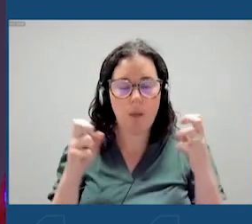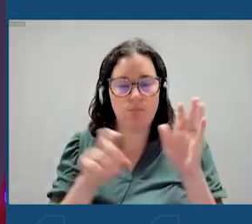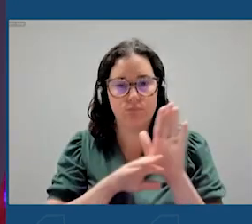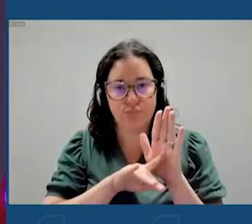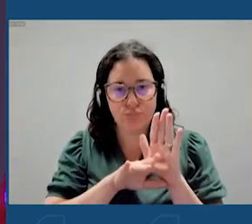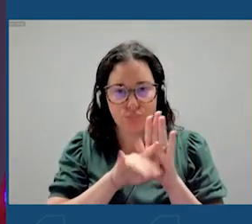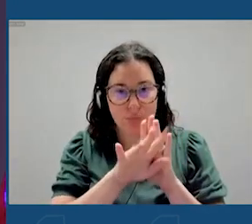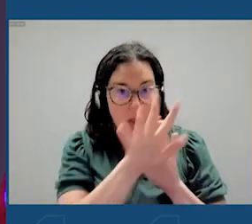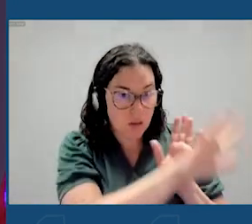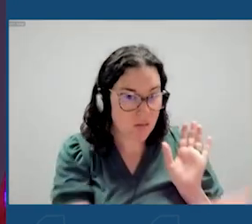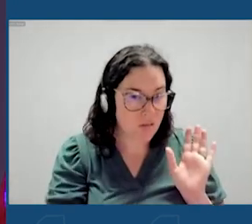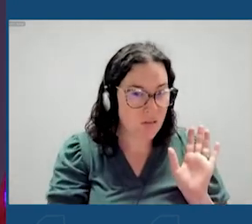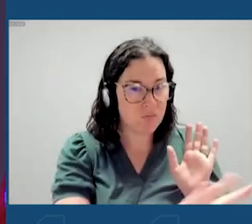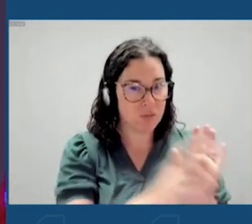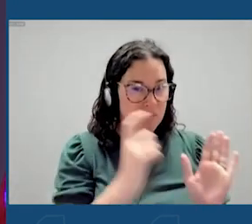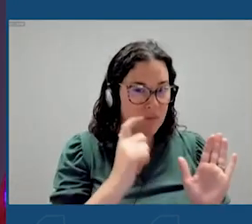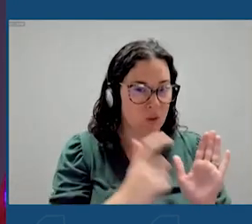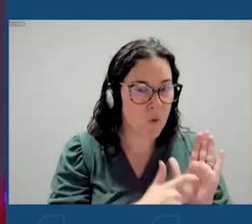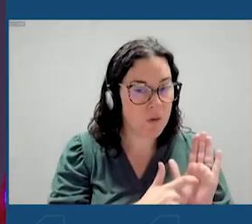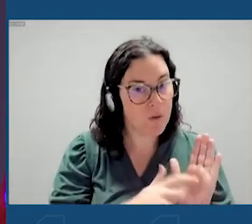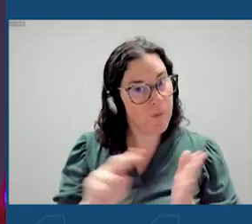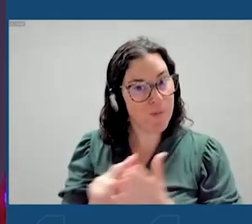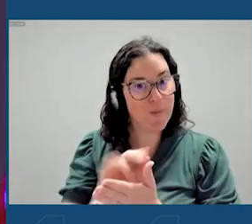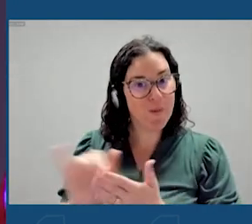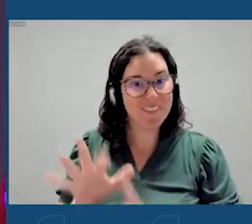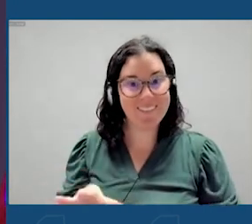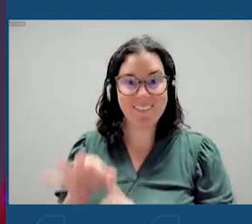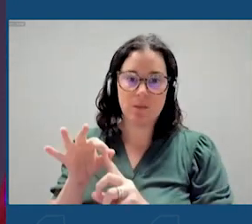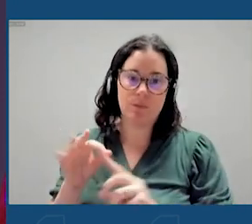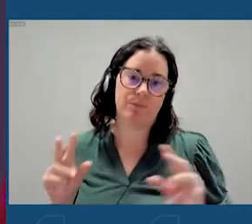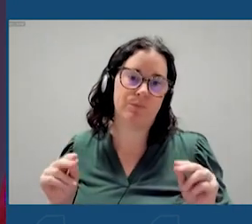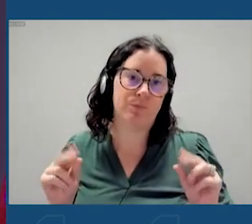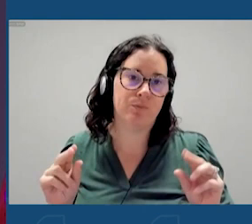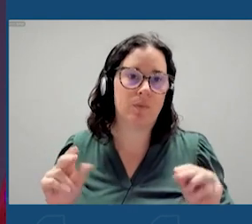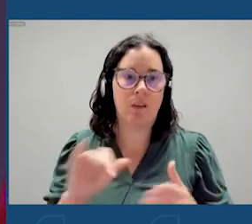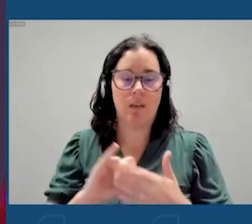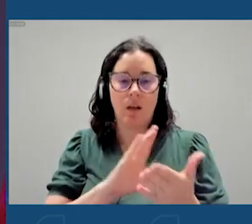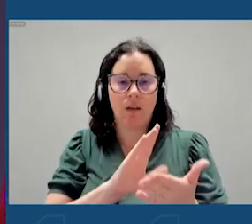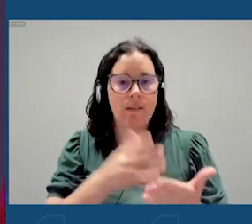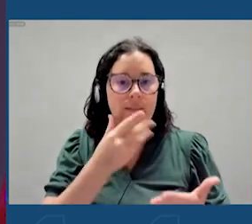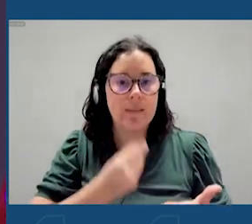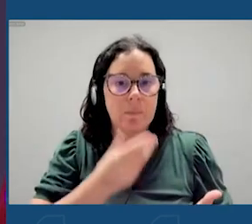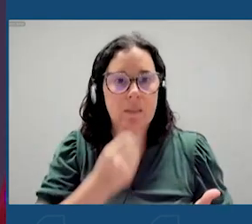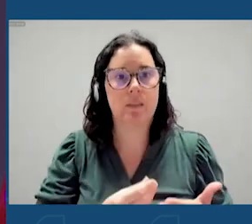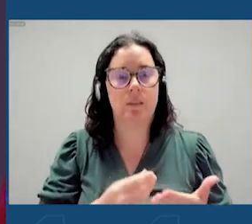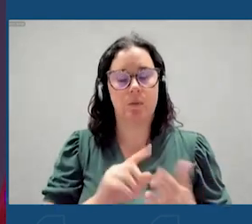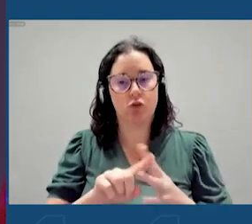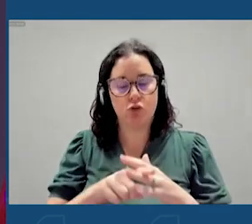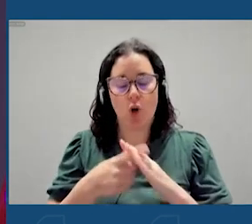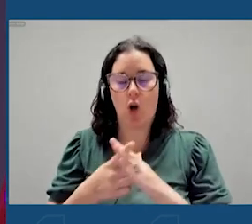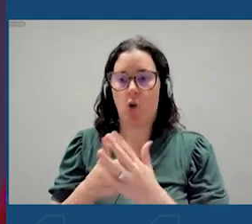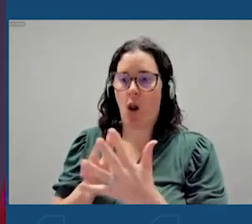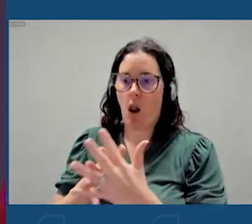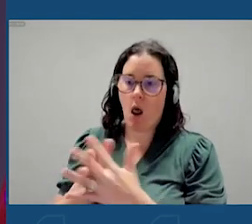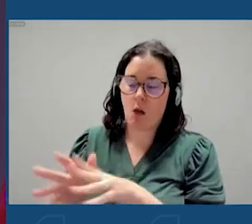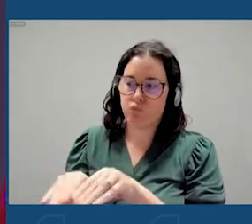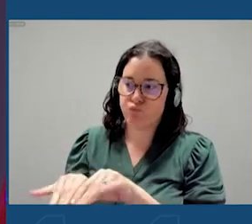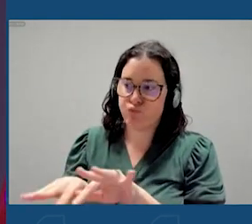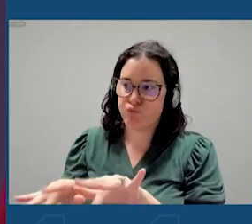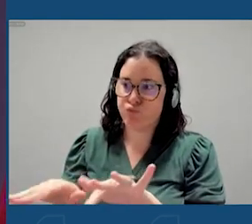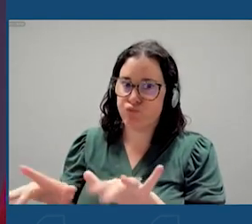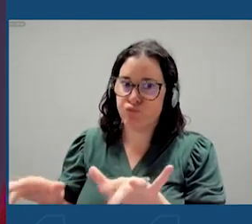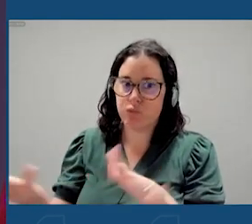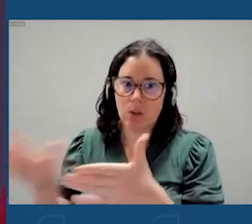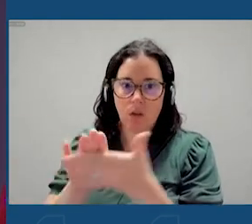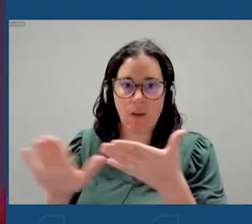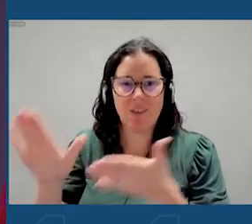that. Discrimination and anti-Semitism has begun to seep into our institutions of higher education, leaving students feeling unsafe